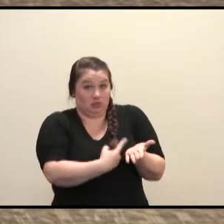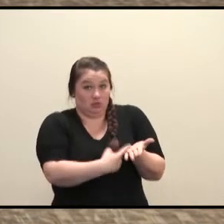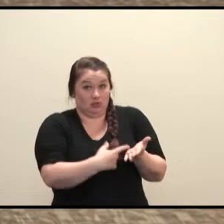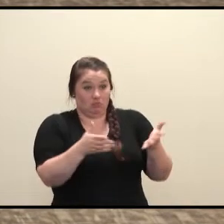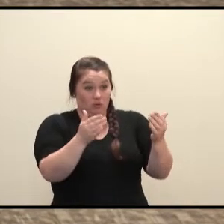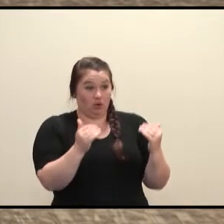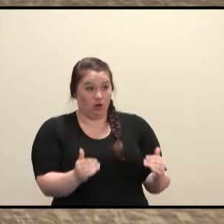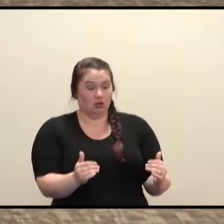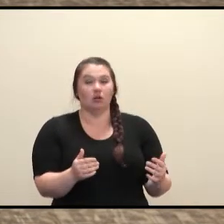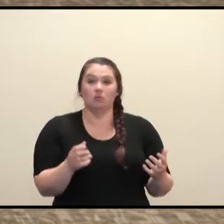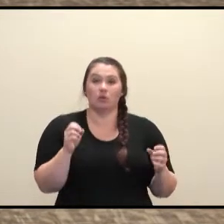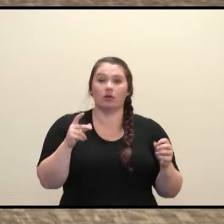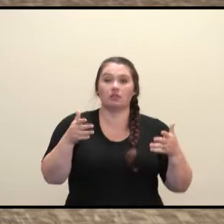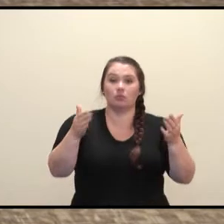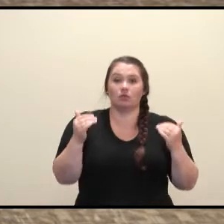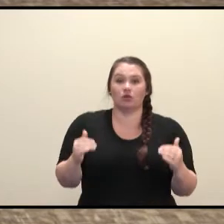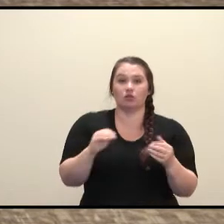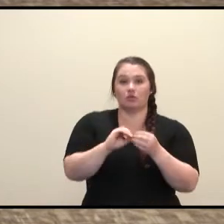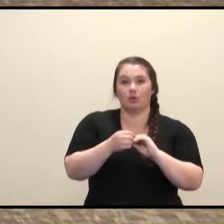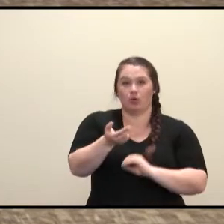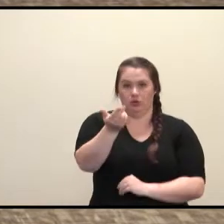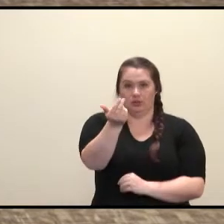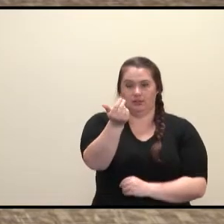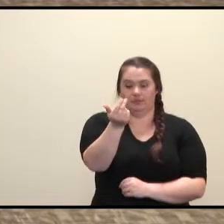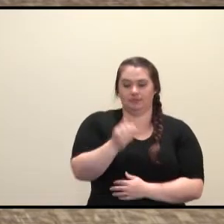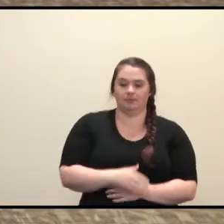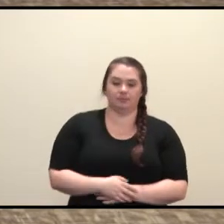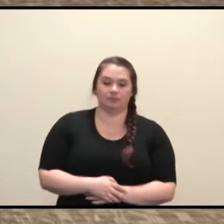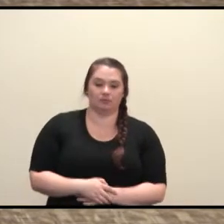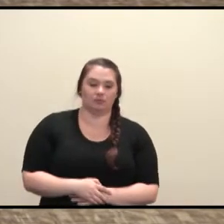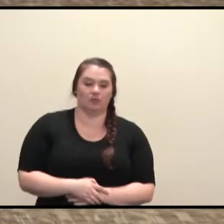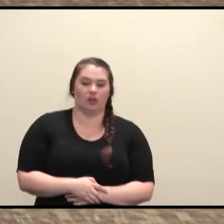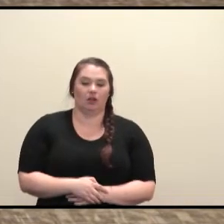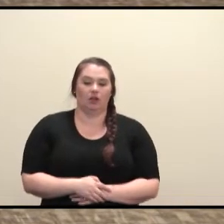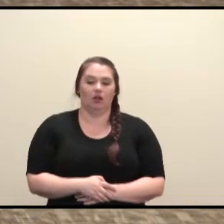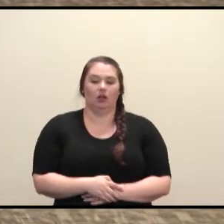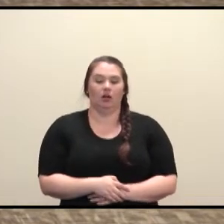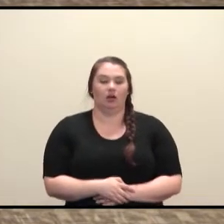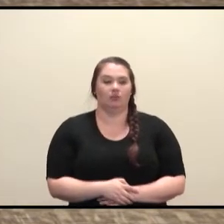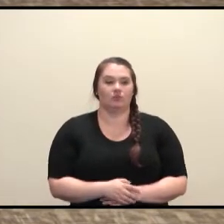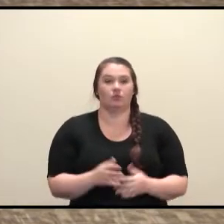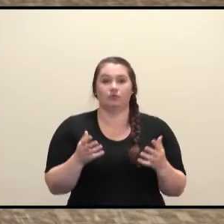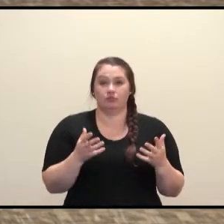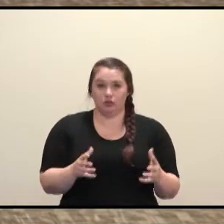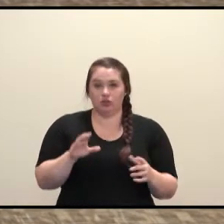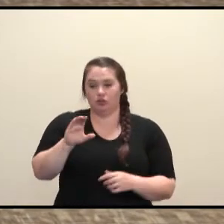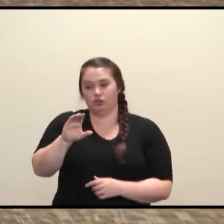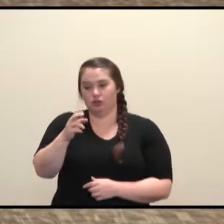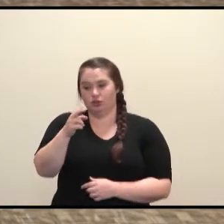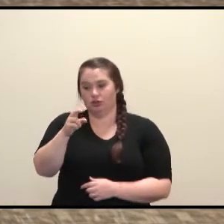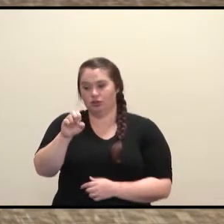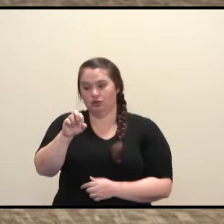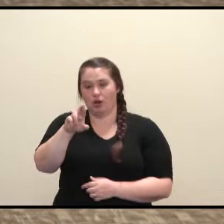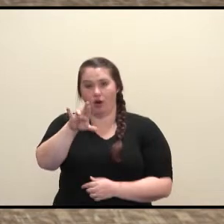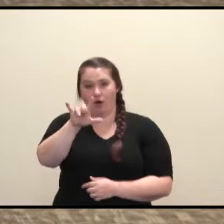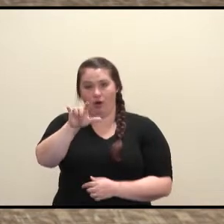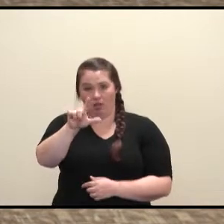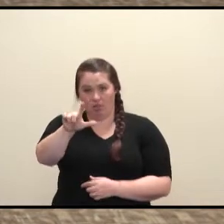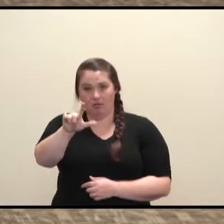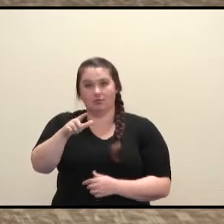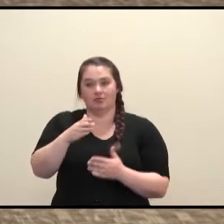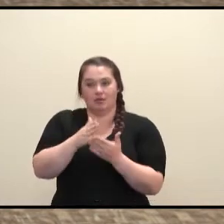make? Let's do it. Let's move on to item 13. So I think you heard Cheryl talk about some of